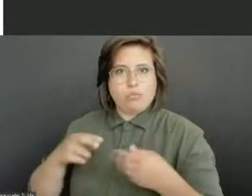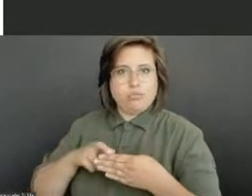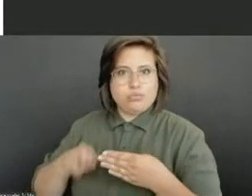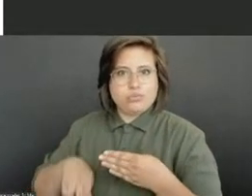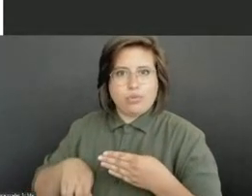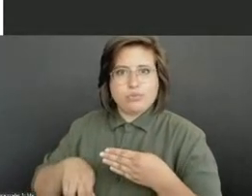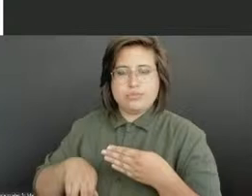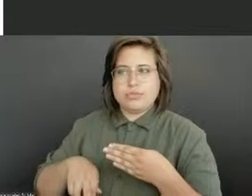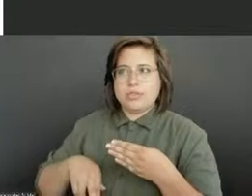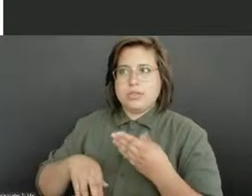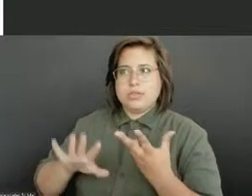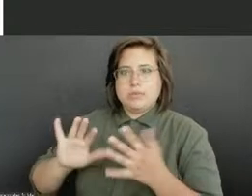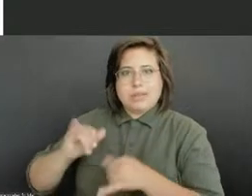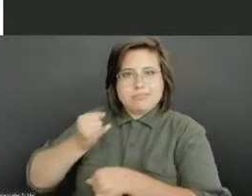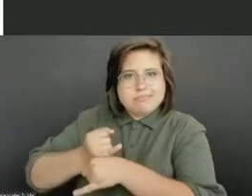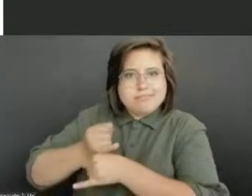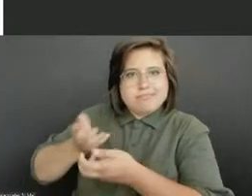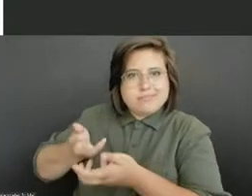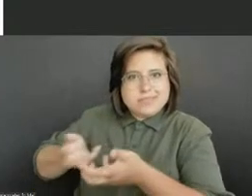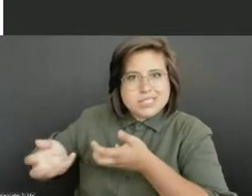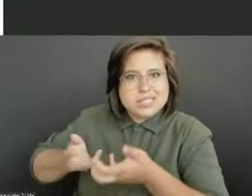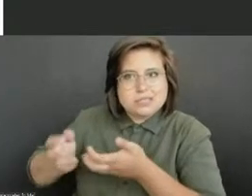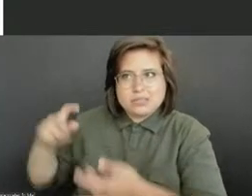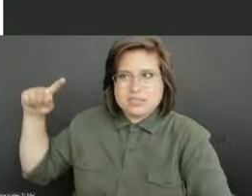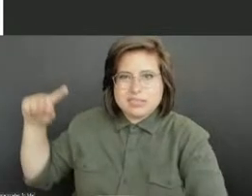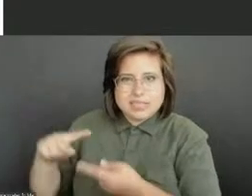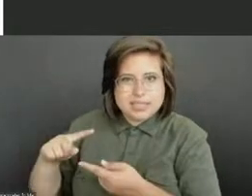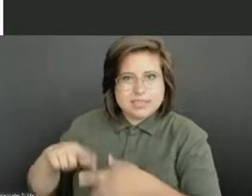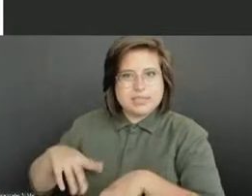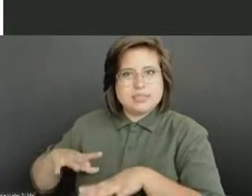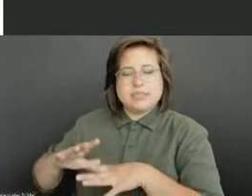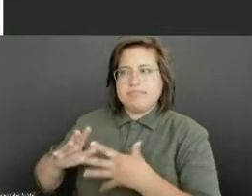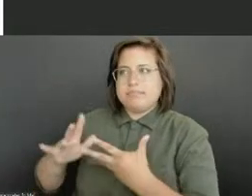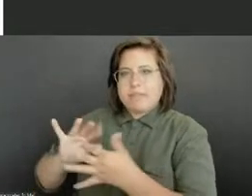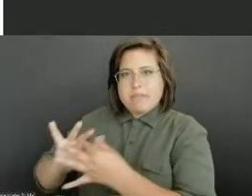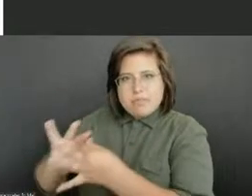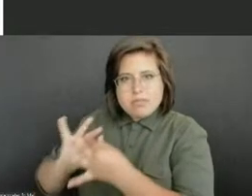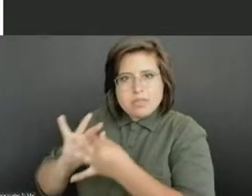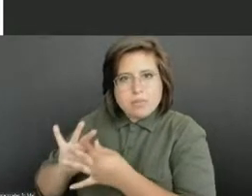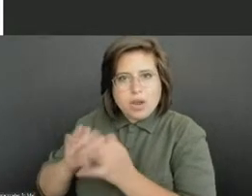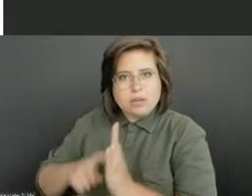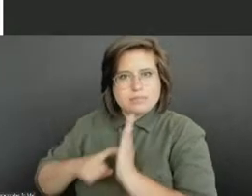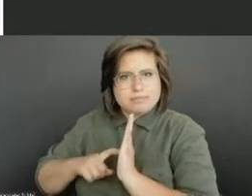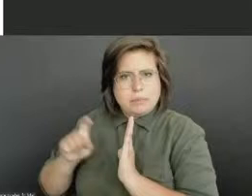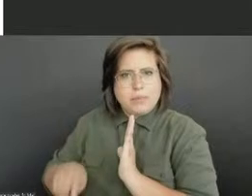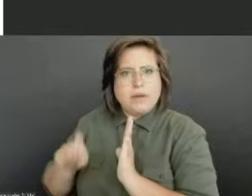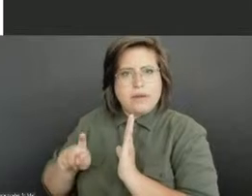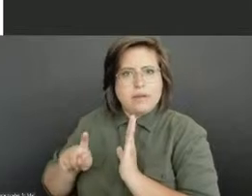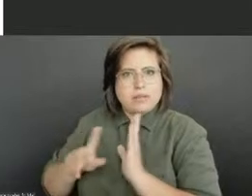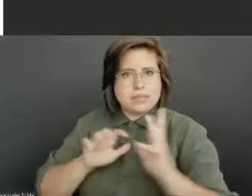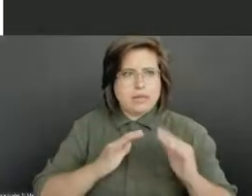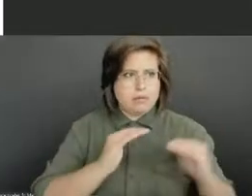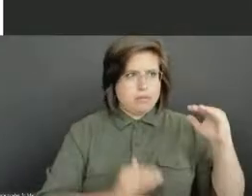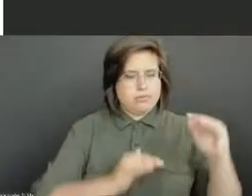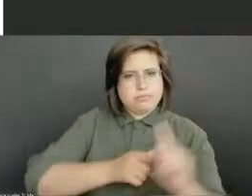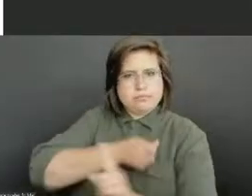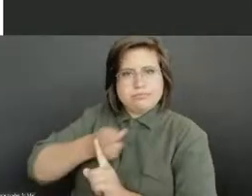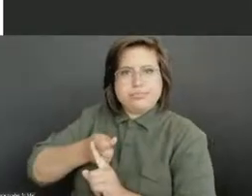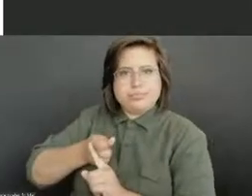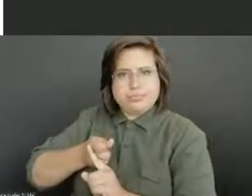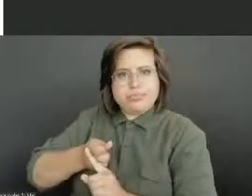the institutional engagement and collaboration that is very much necessary to respond for